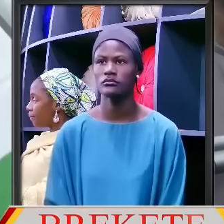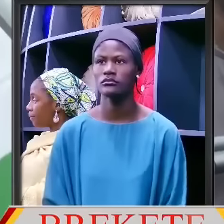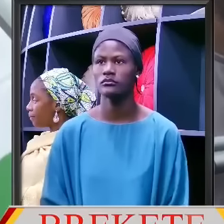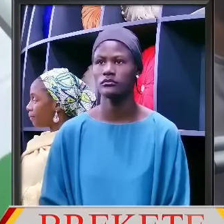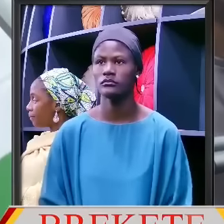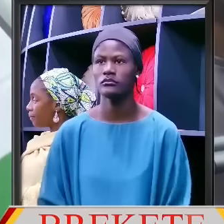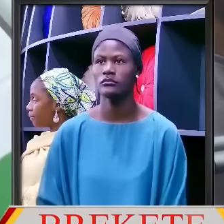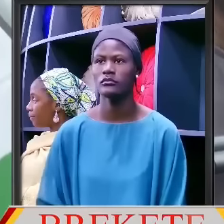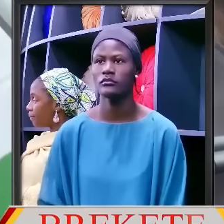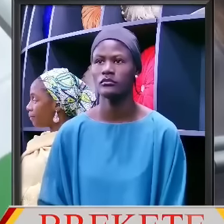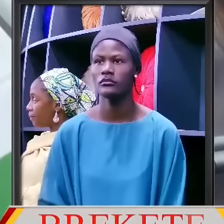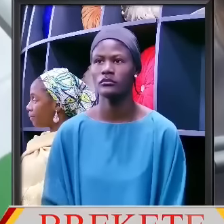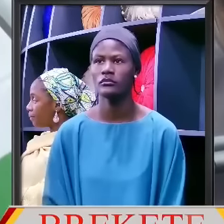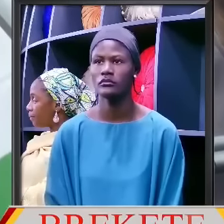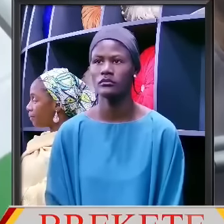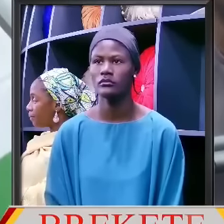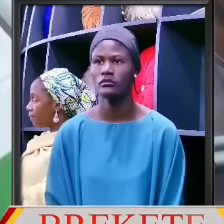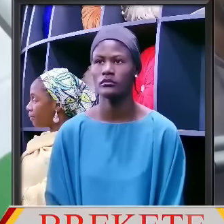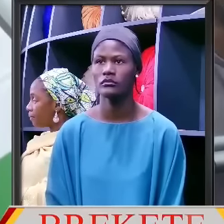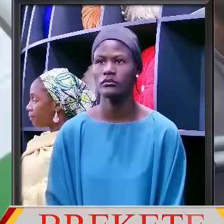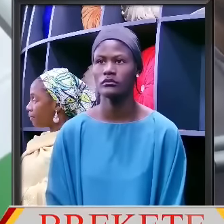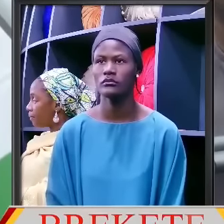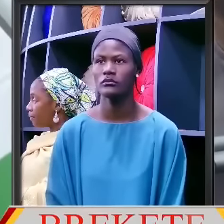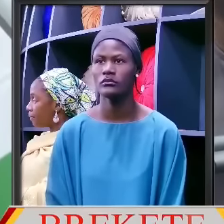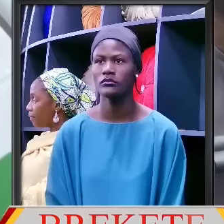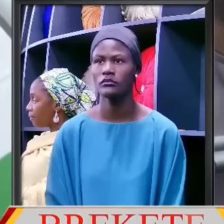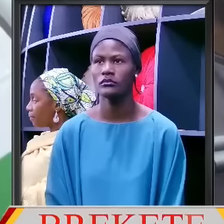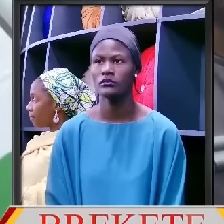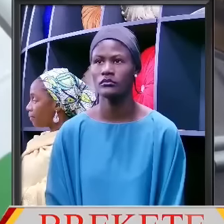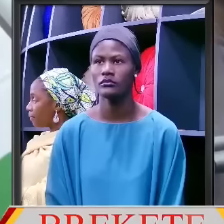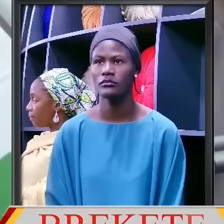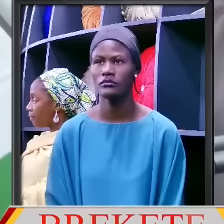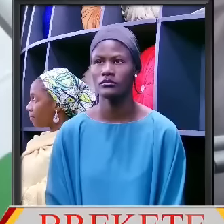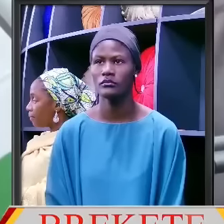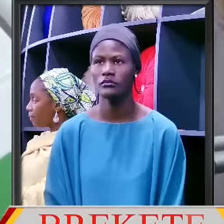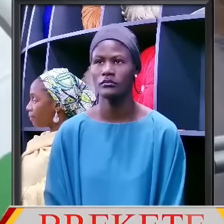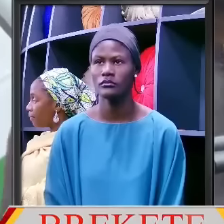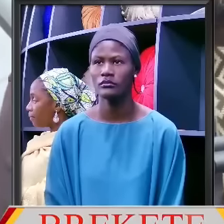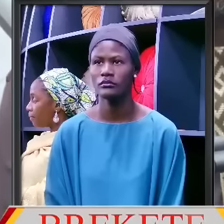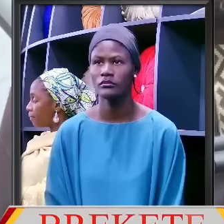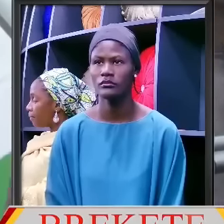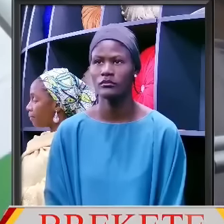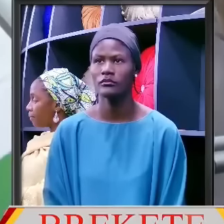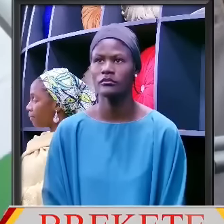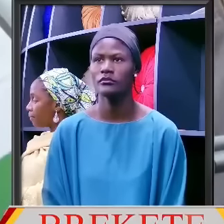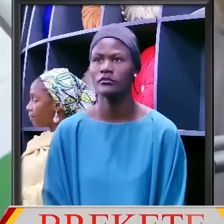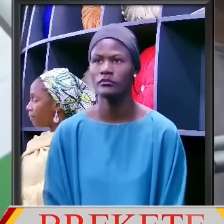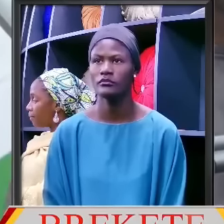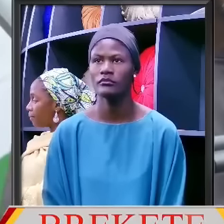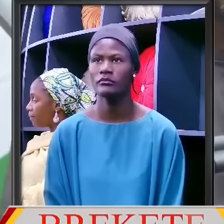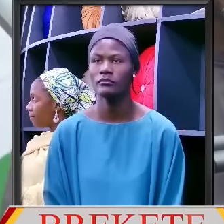Anjo. Ajo Mmadu. Ajo. Ajo Mmadu. Okay, thank you.